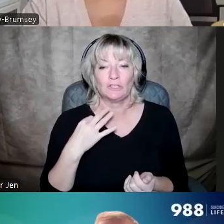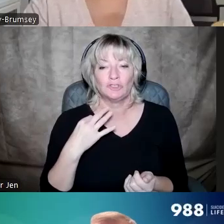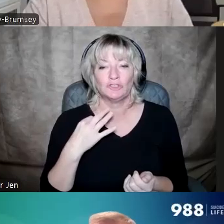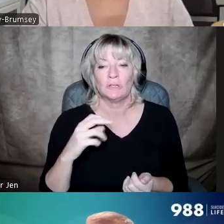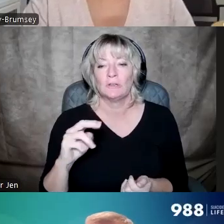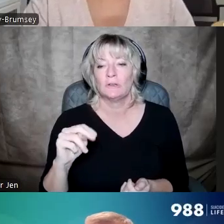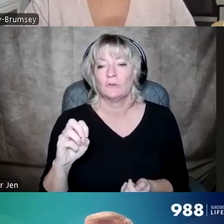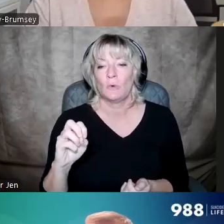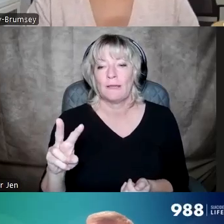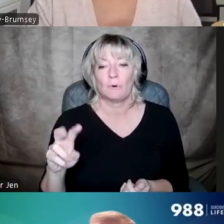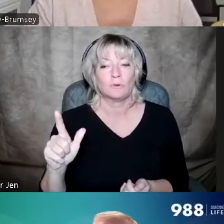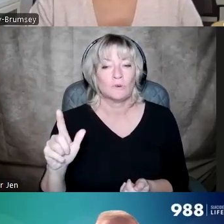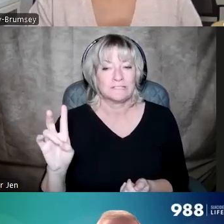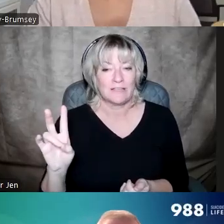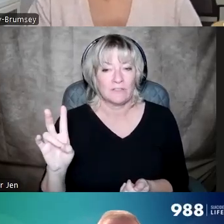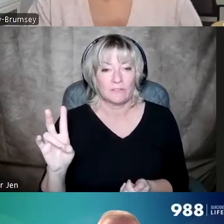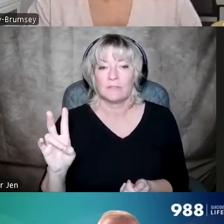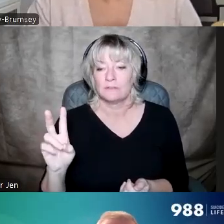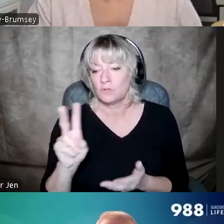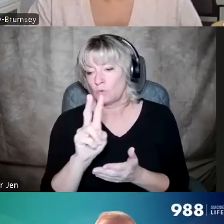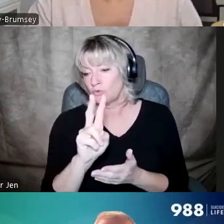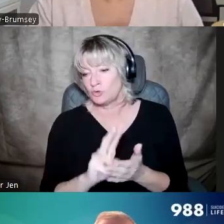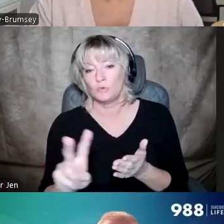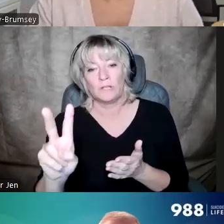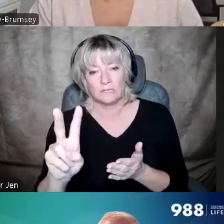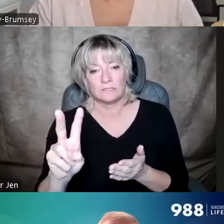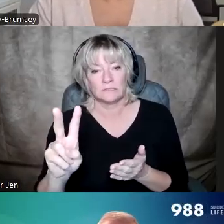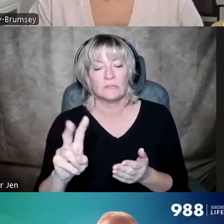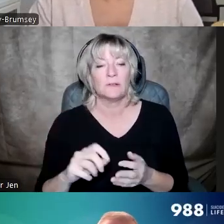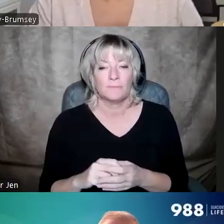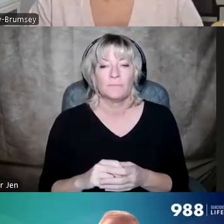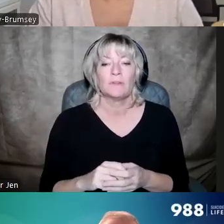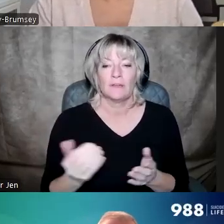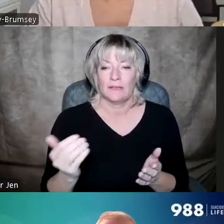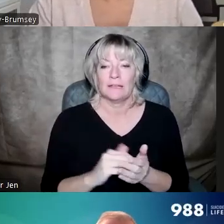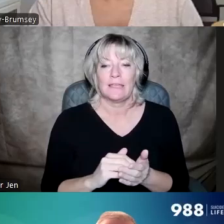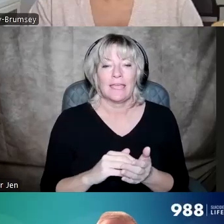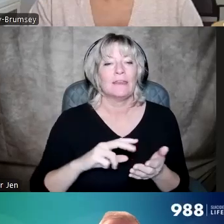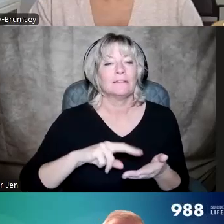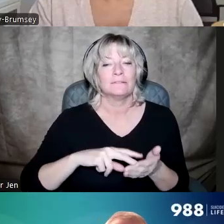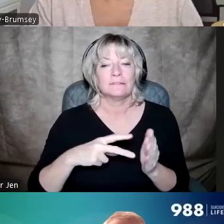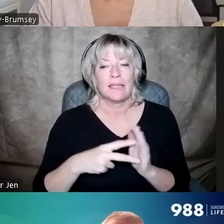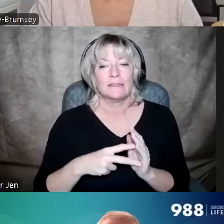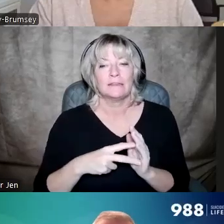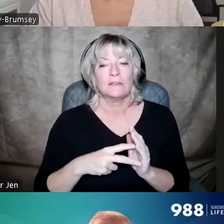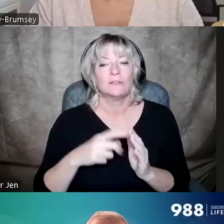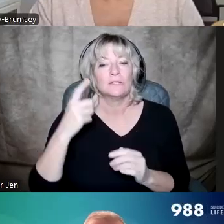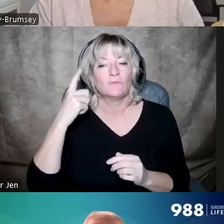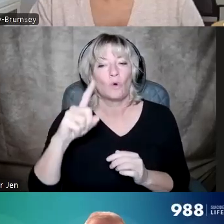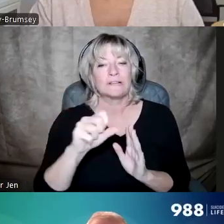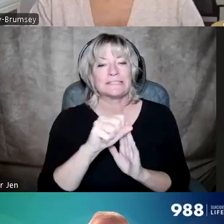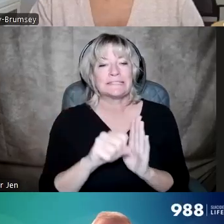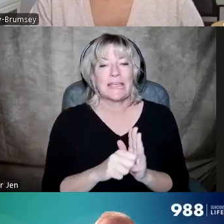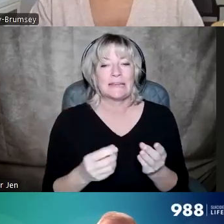November 27th, so 2 weeks from today. And that again is intended to be for state,